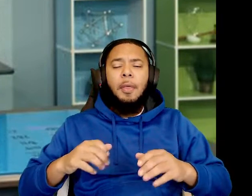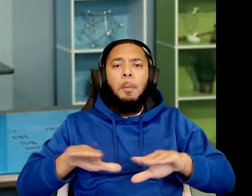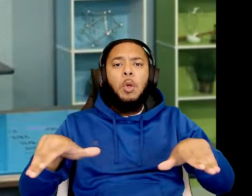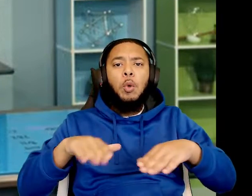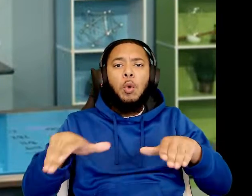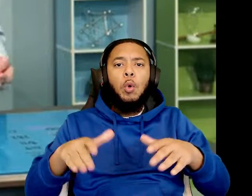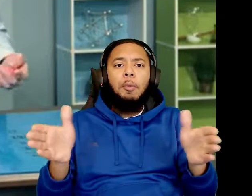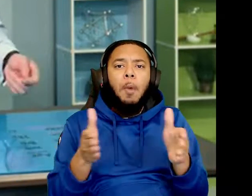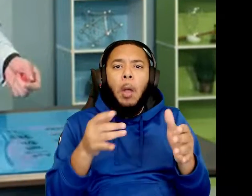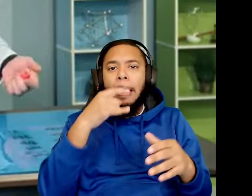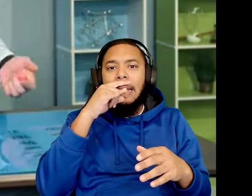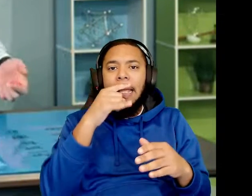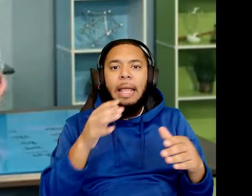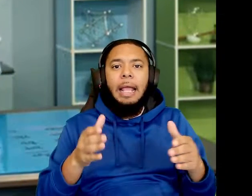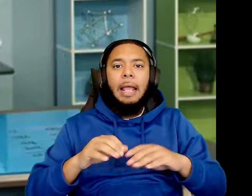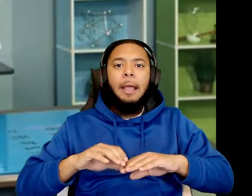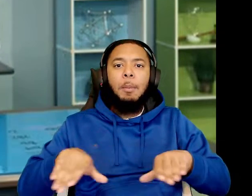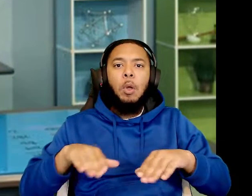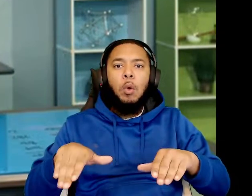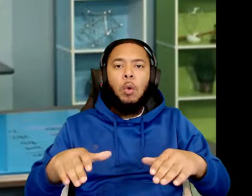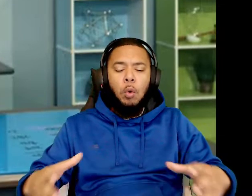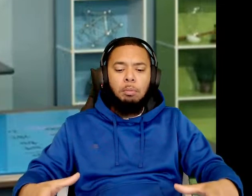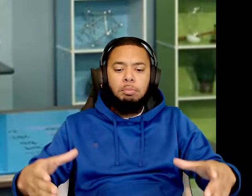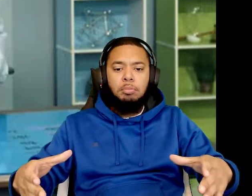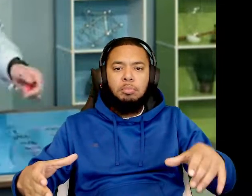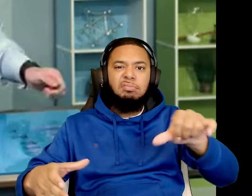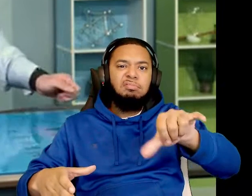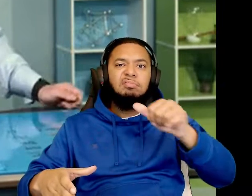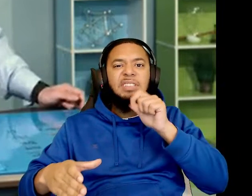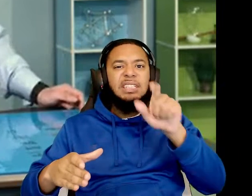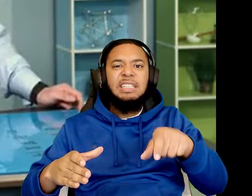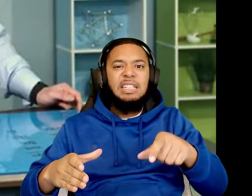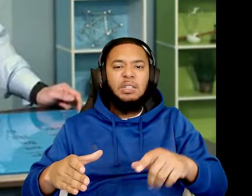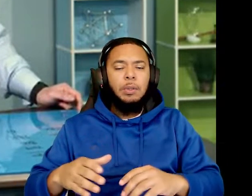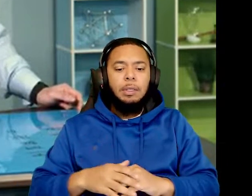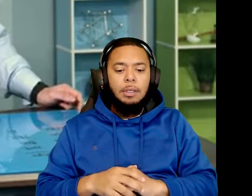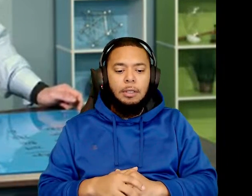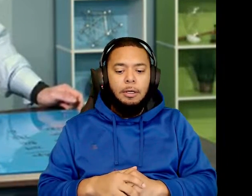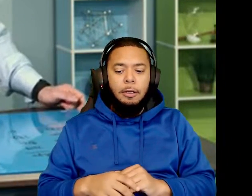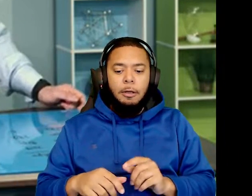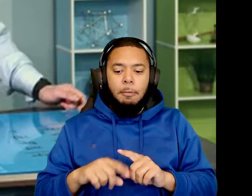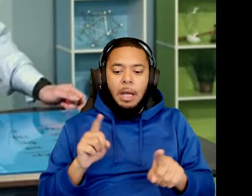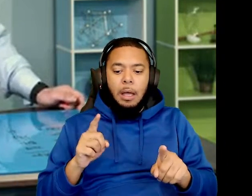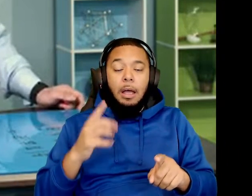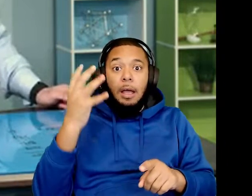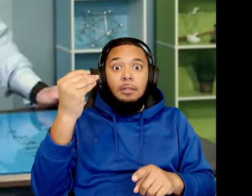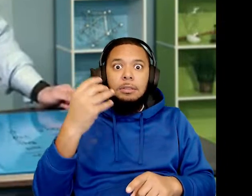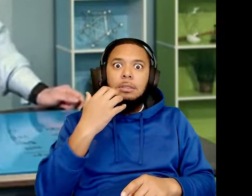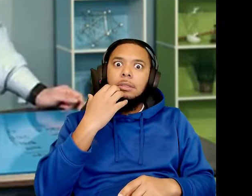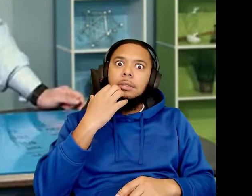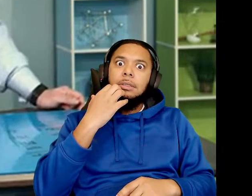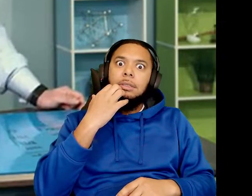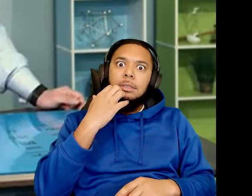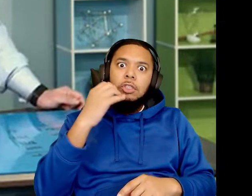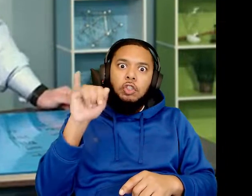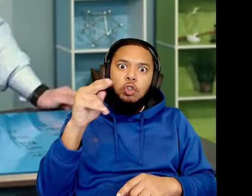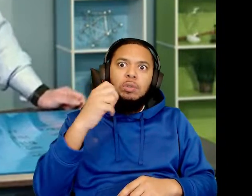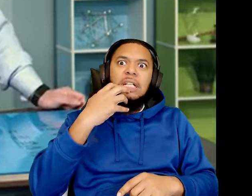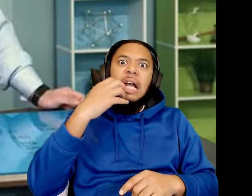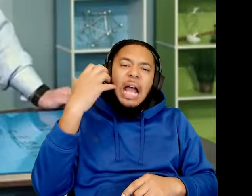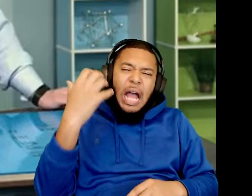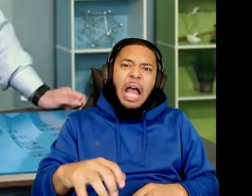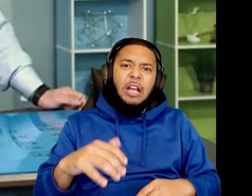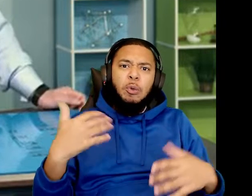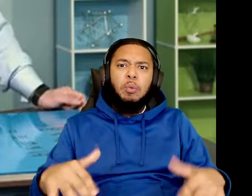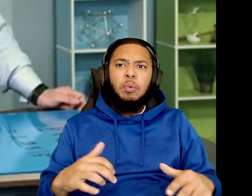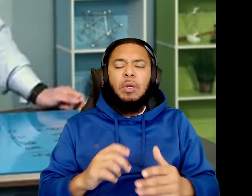just $8 worth of water. That was beautiful. But then it got super hot, and we needed to use more water in order to keep our plants alive and ourselves cool